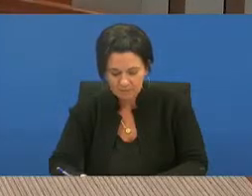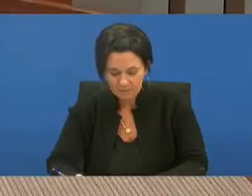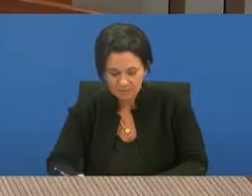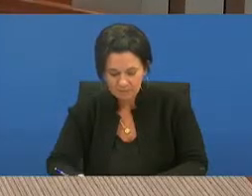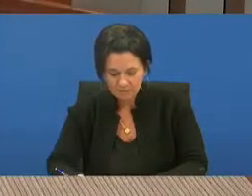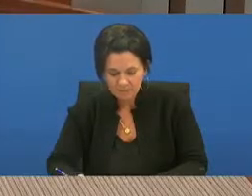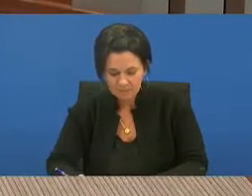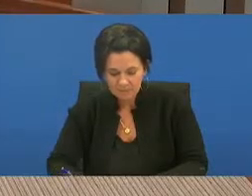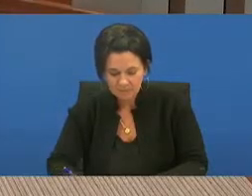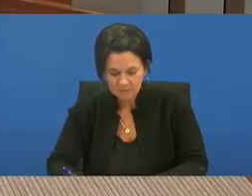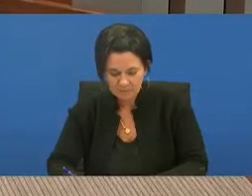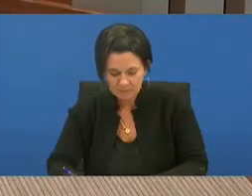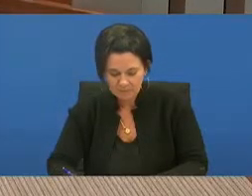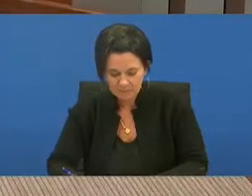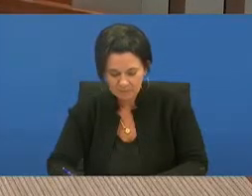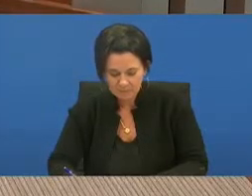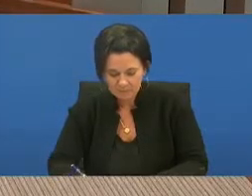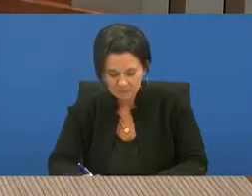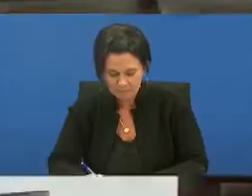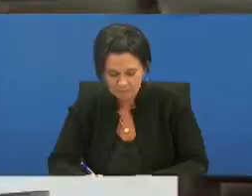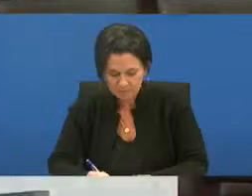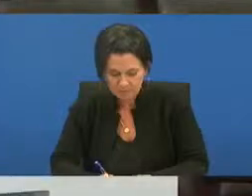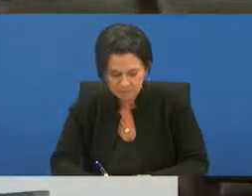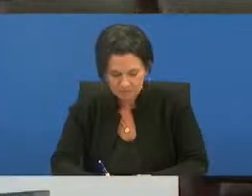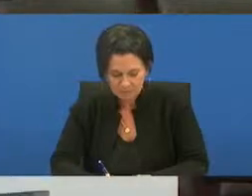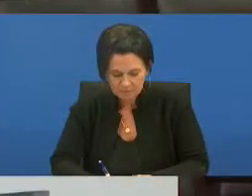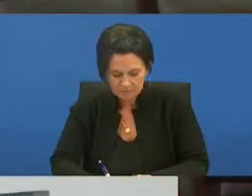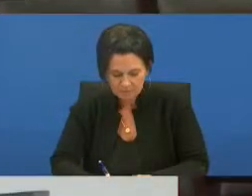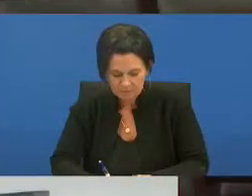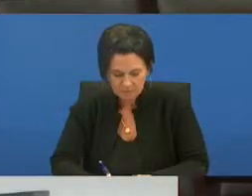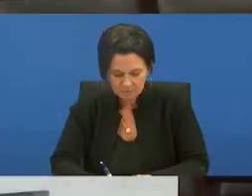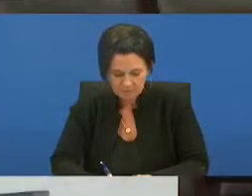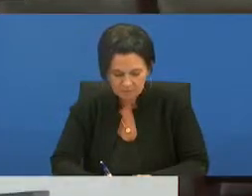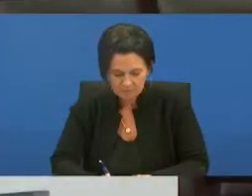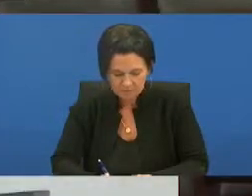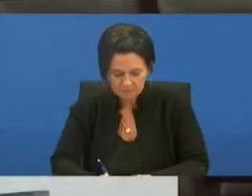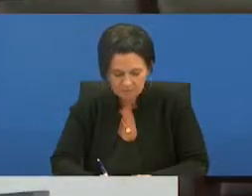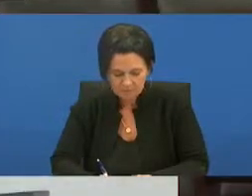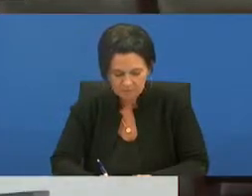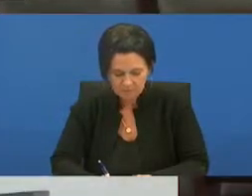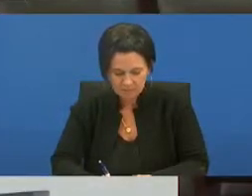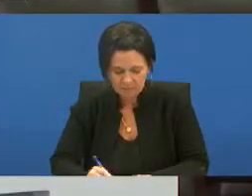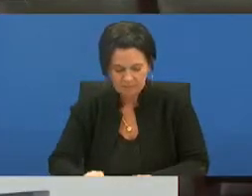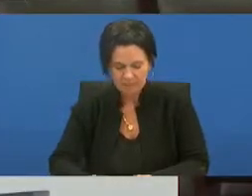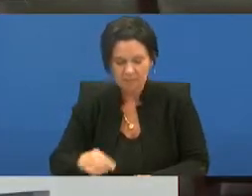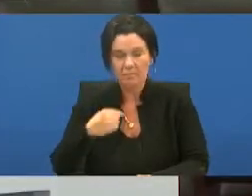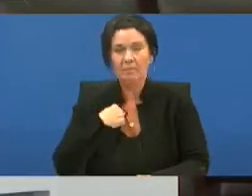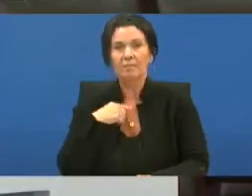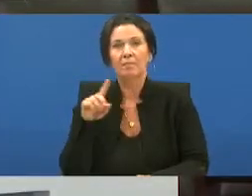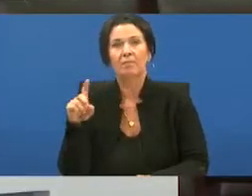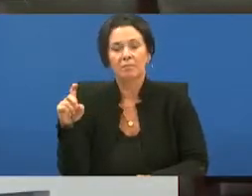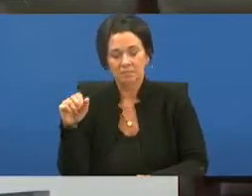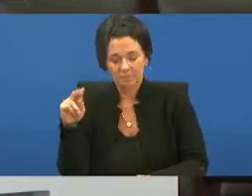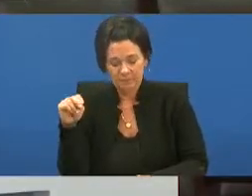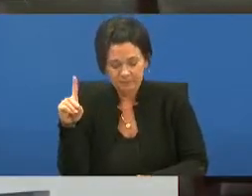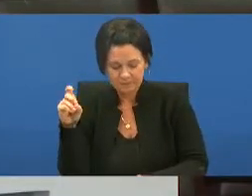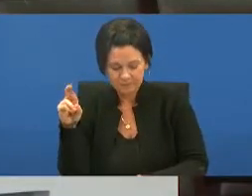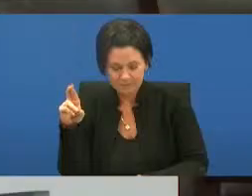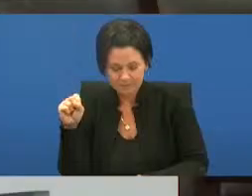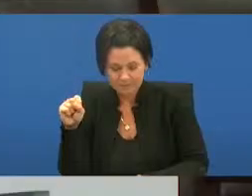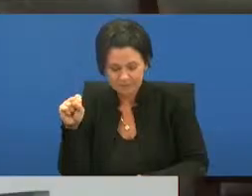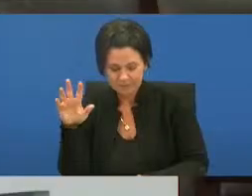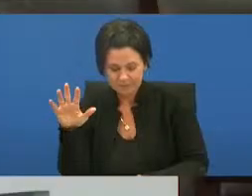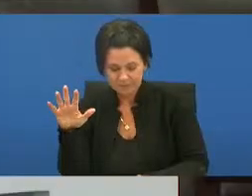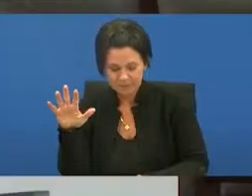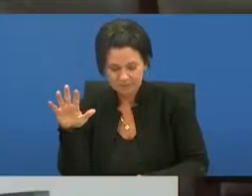Good evening. I'm Executive Director Zanders for DHDS. We're asking council to approve